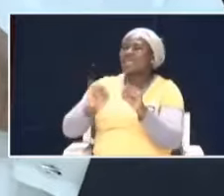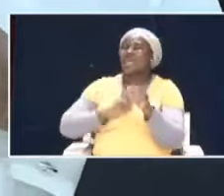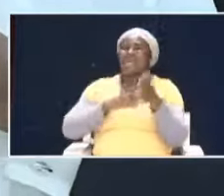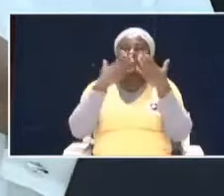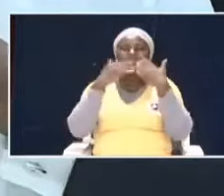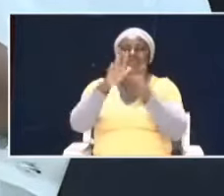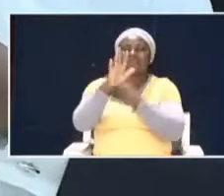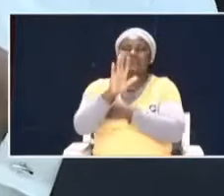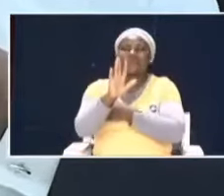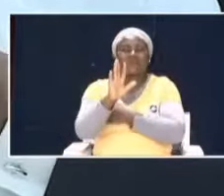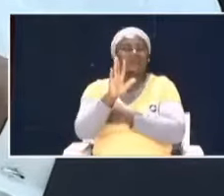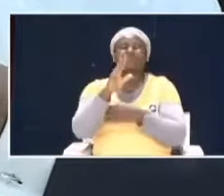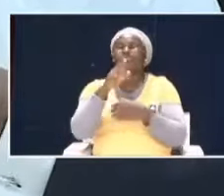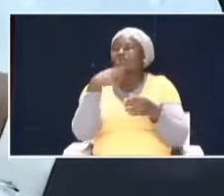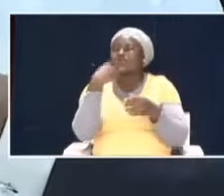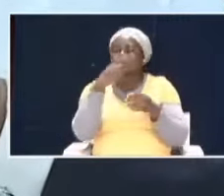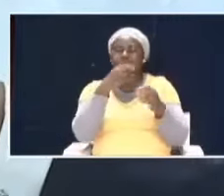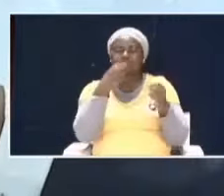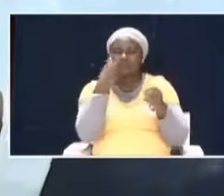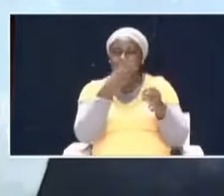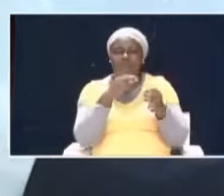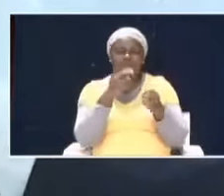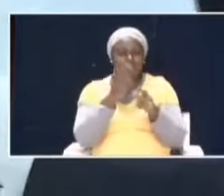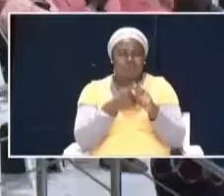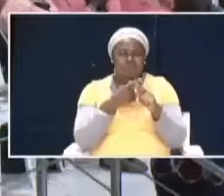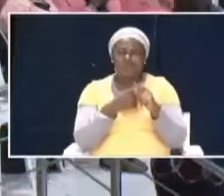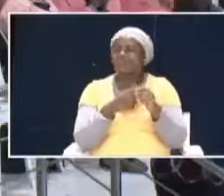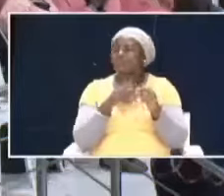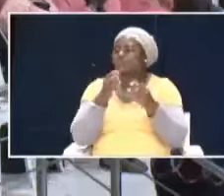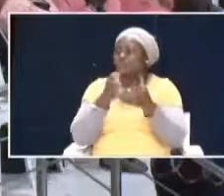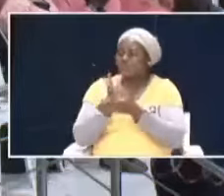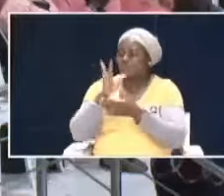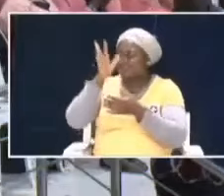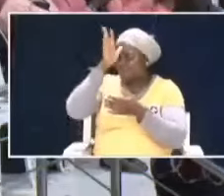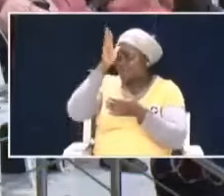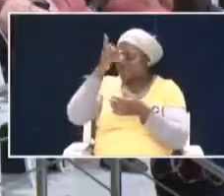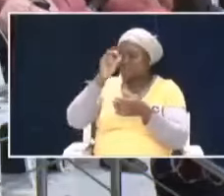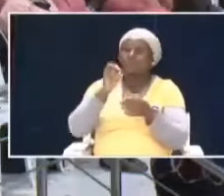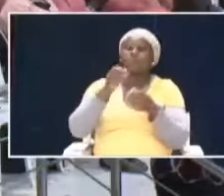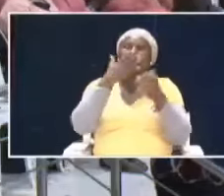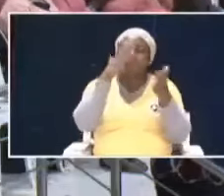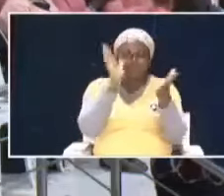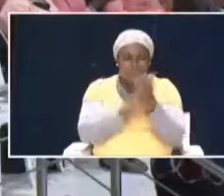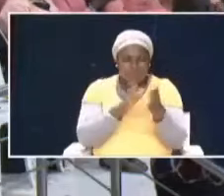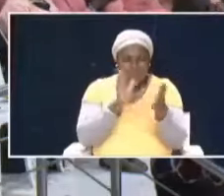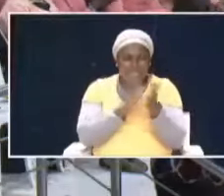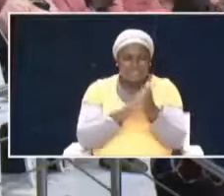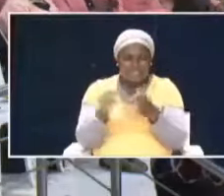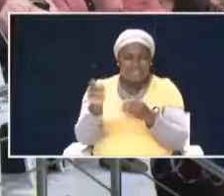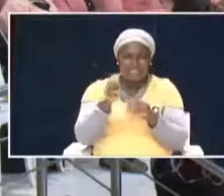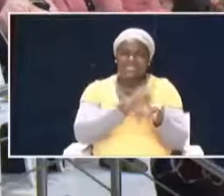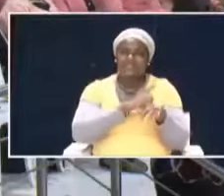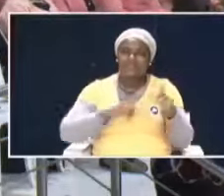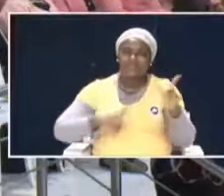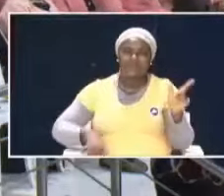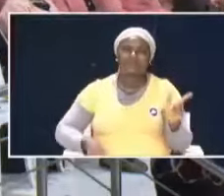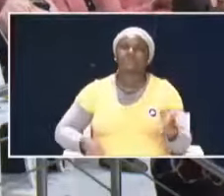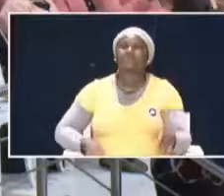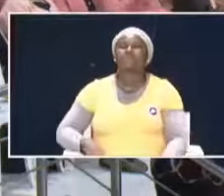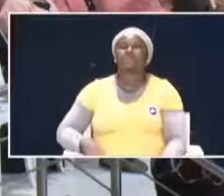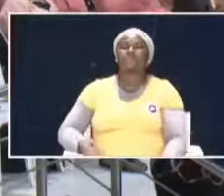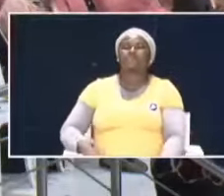the word of truth through my Father in the Lord. Praise ye the Lord. Hallelujah.